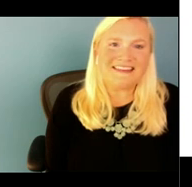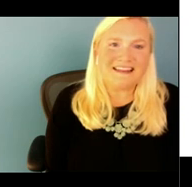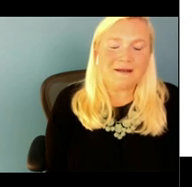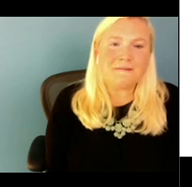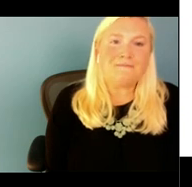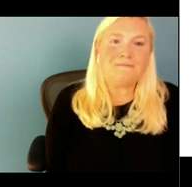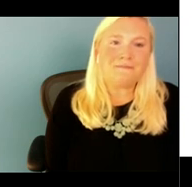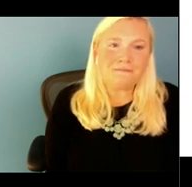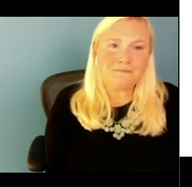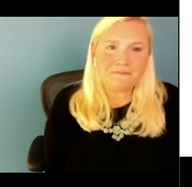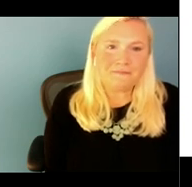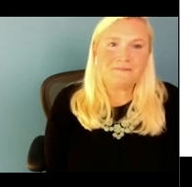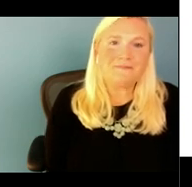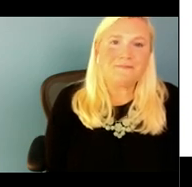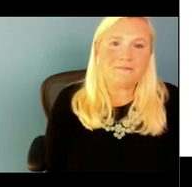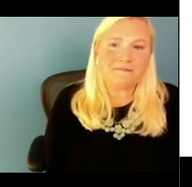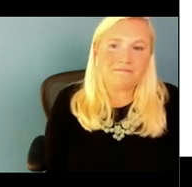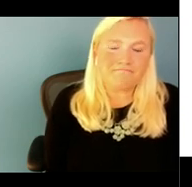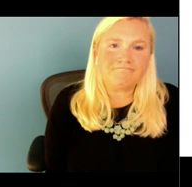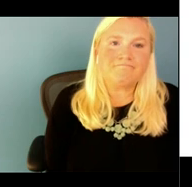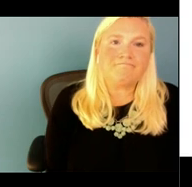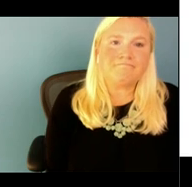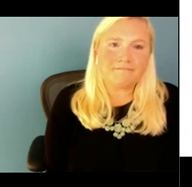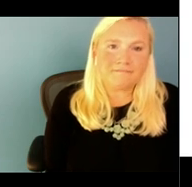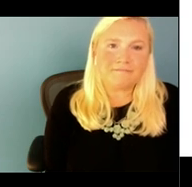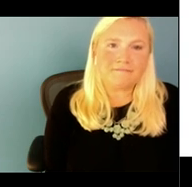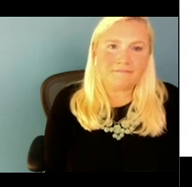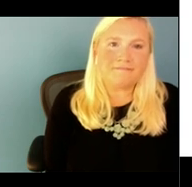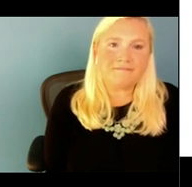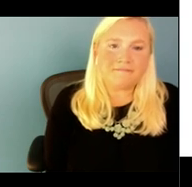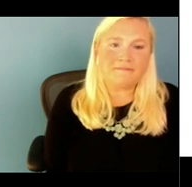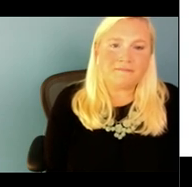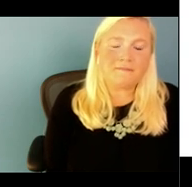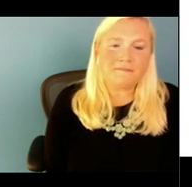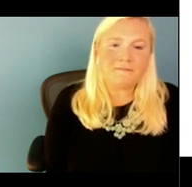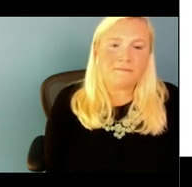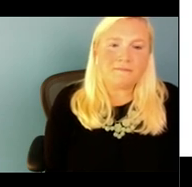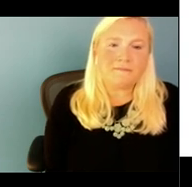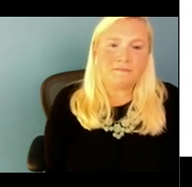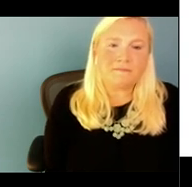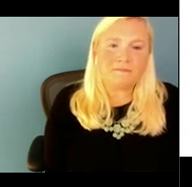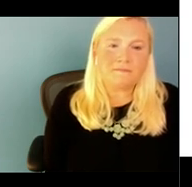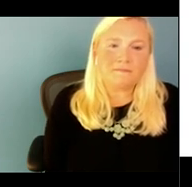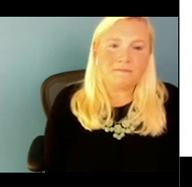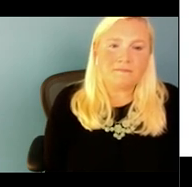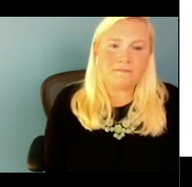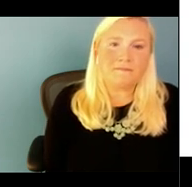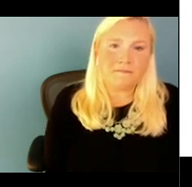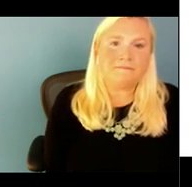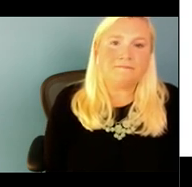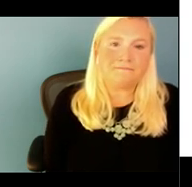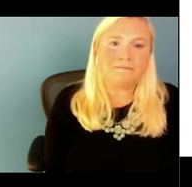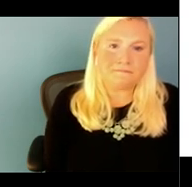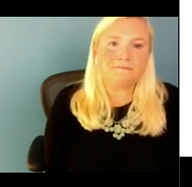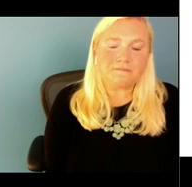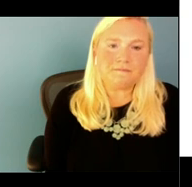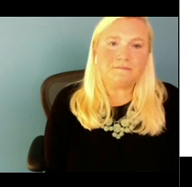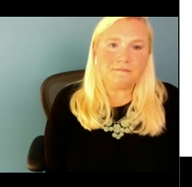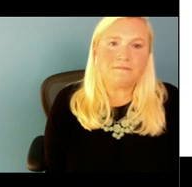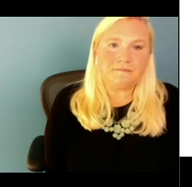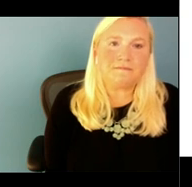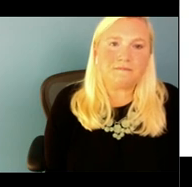or that technique, it opens up a whole world. Because the question is, how can I help this kid be who he wants to be? How can I help him